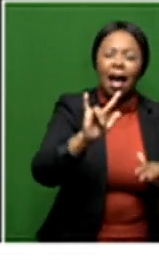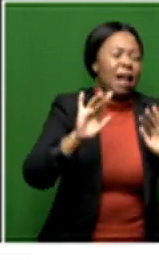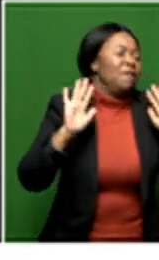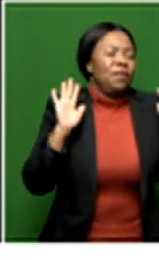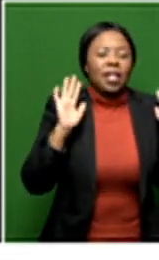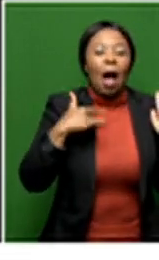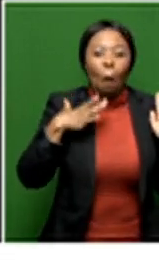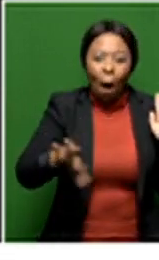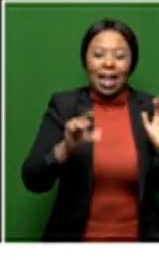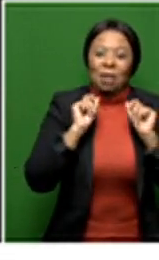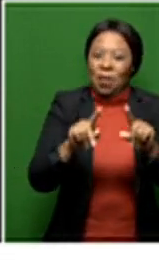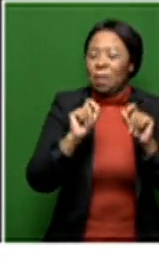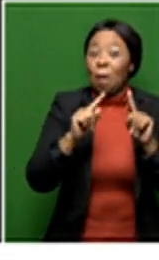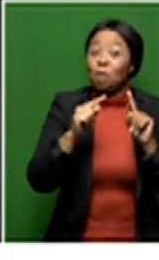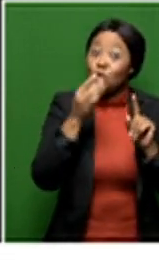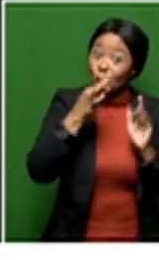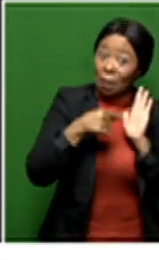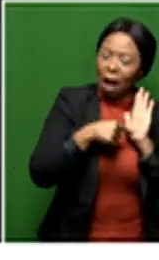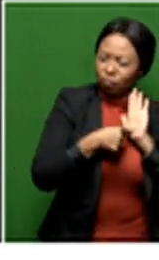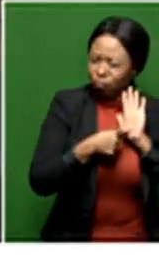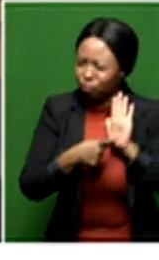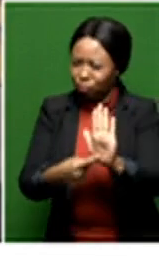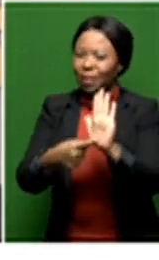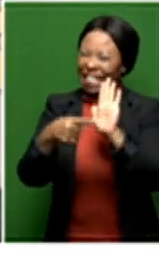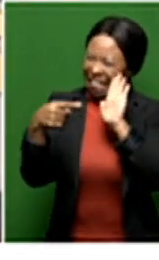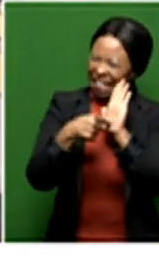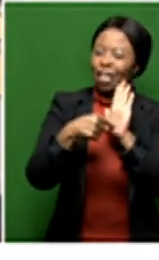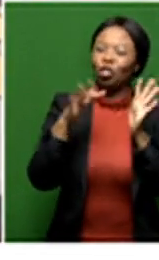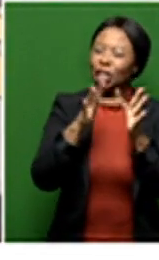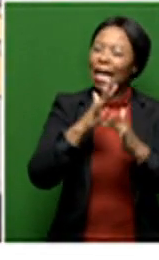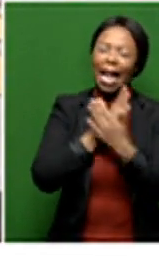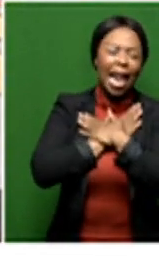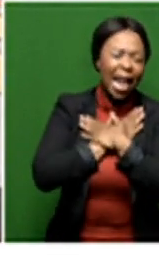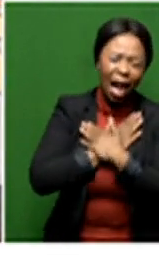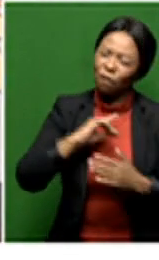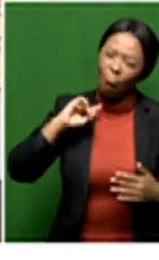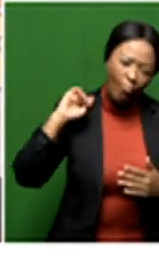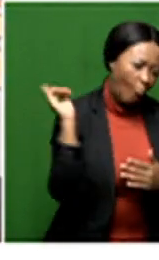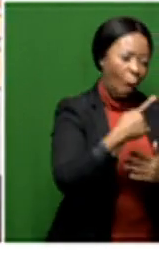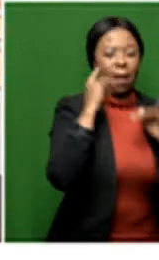would love to bring out in my music. So how would you describe your genre?